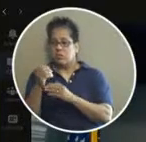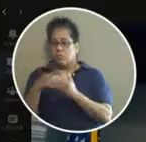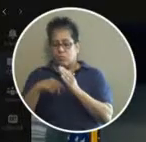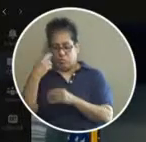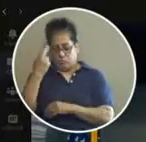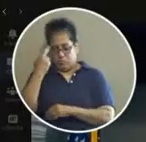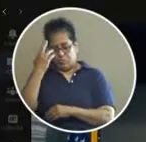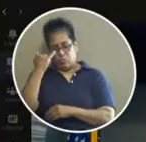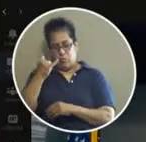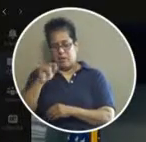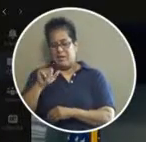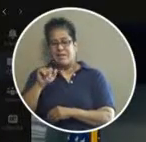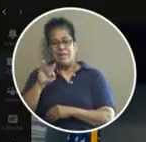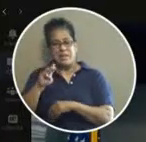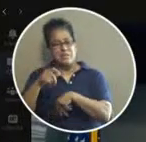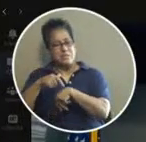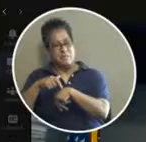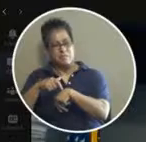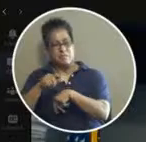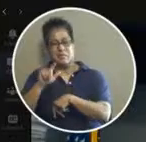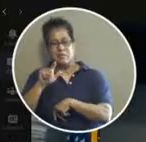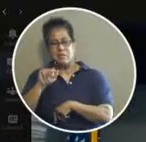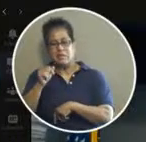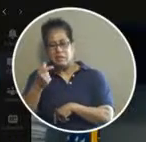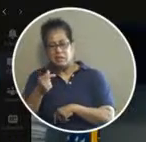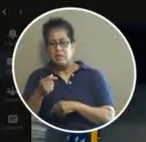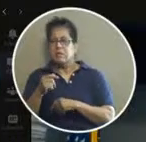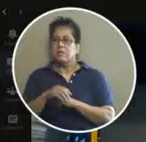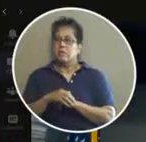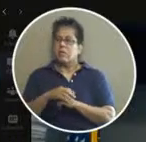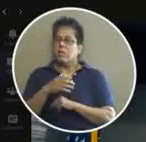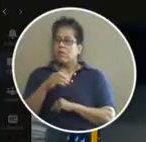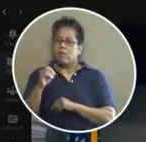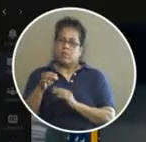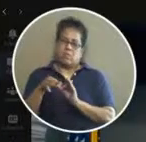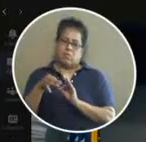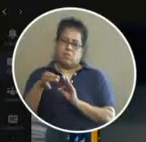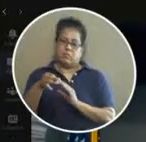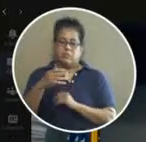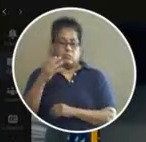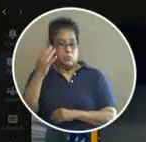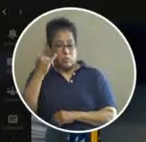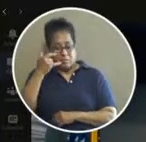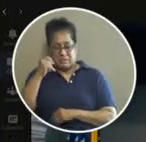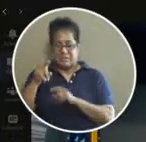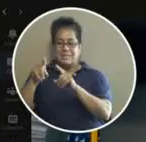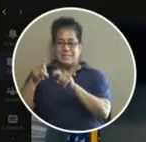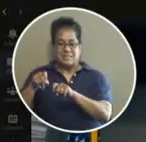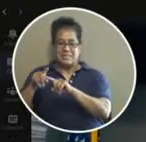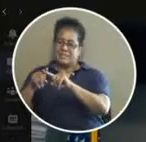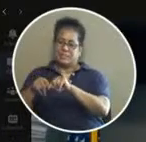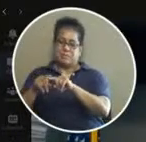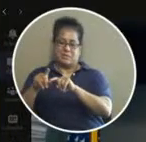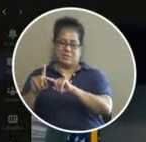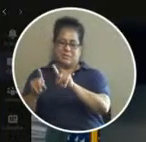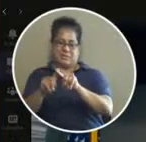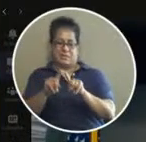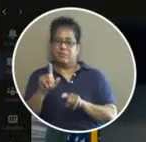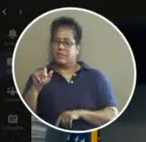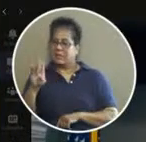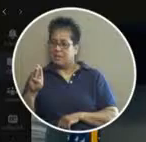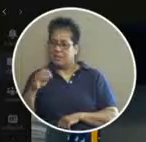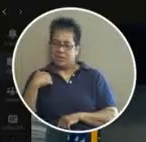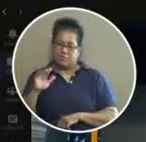reason about the lag in test results. And the answer is because the testing goes to different labs. Different labs have